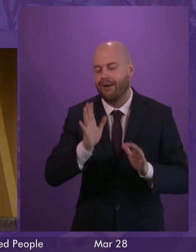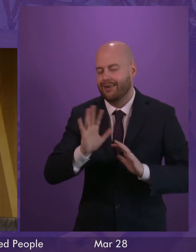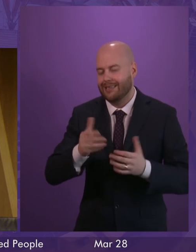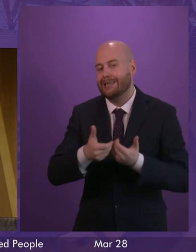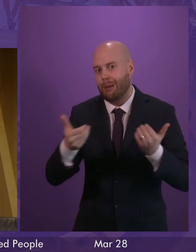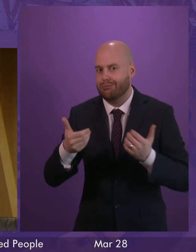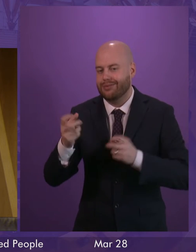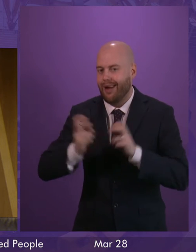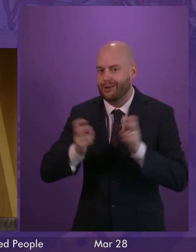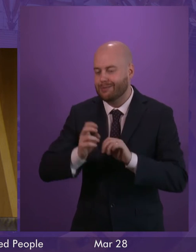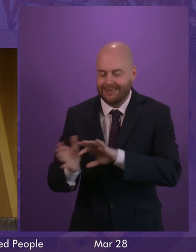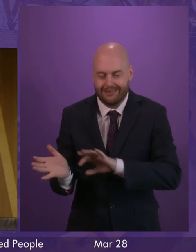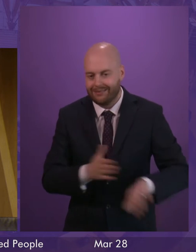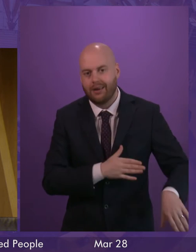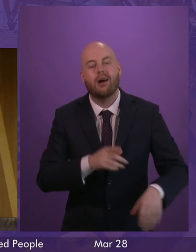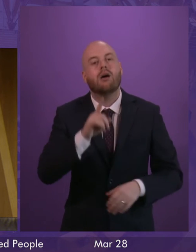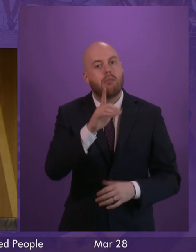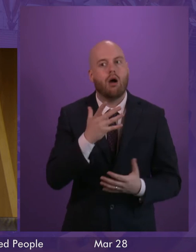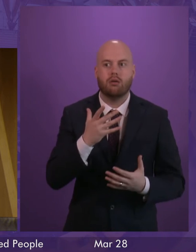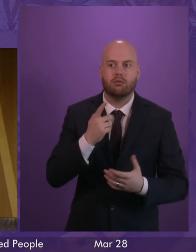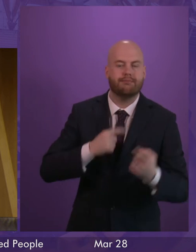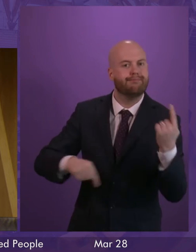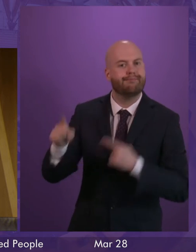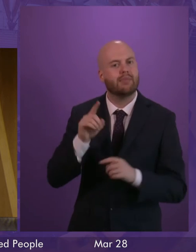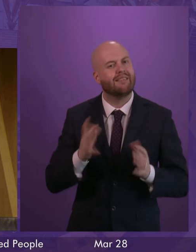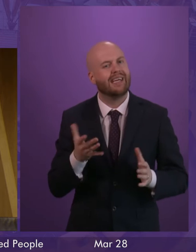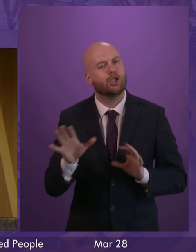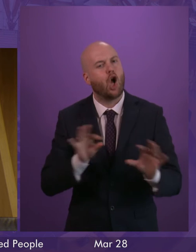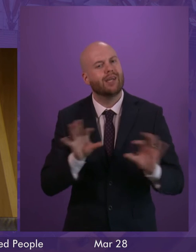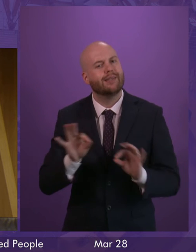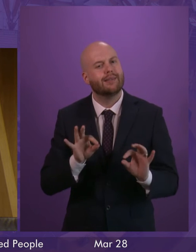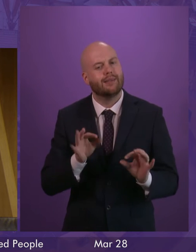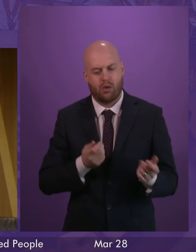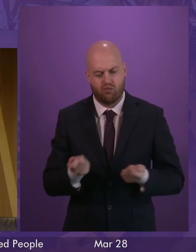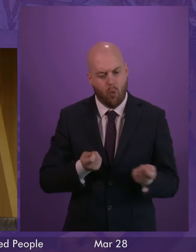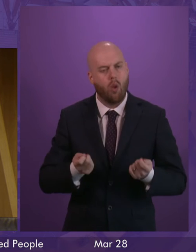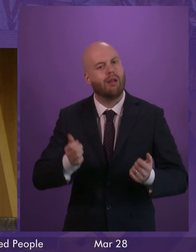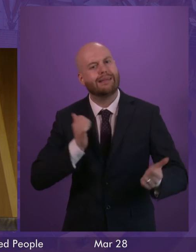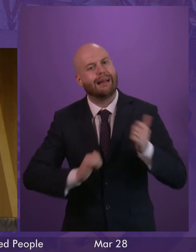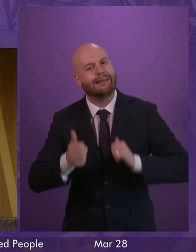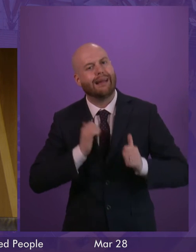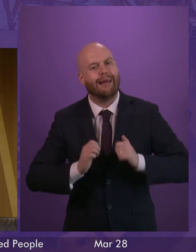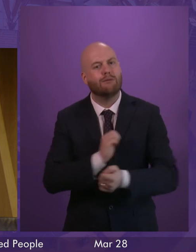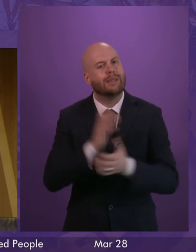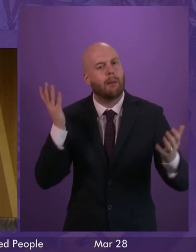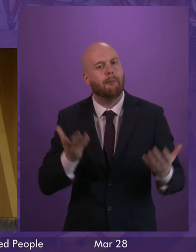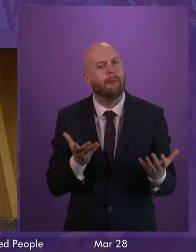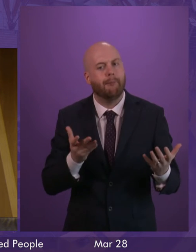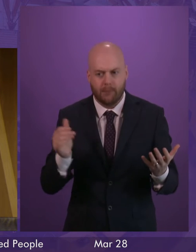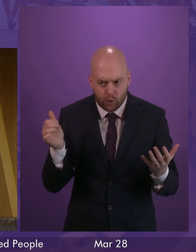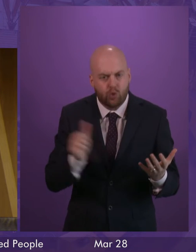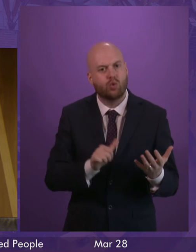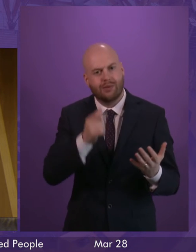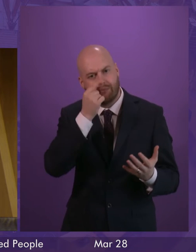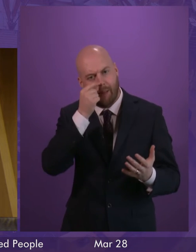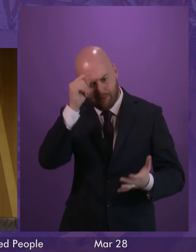one of the million disabled people in Scotland to have that choice, control, dignity and freedom, to live the life they choose and support they need to do it.